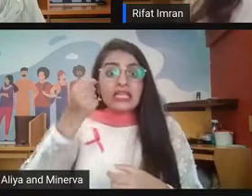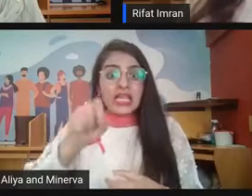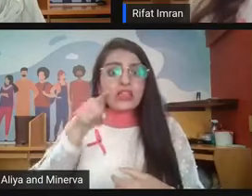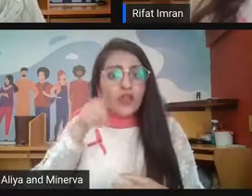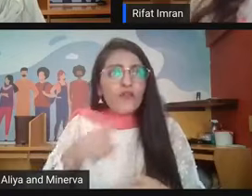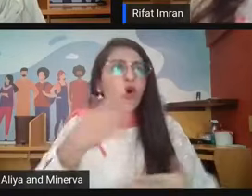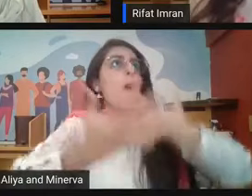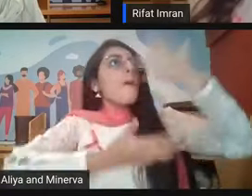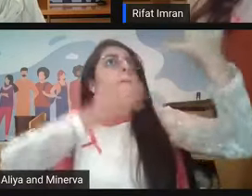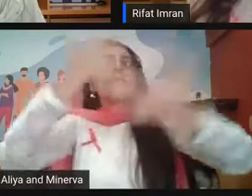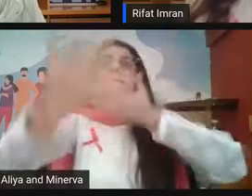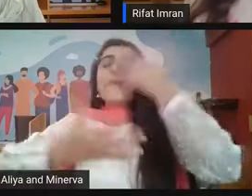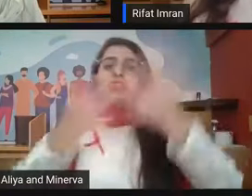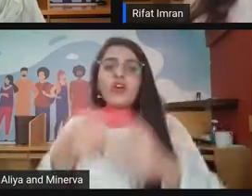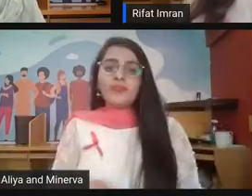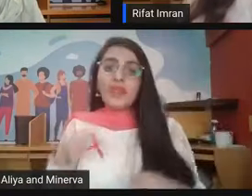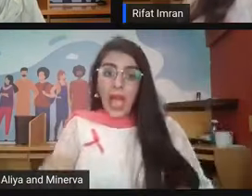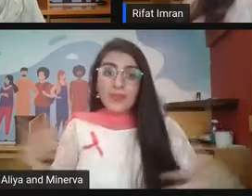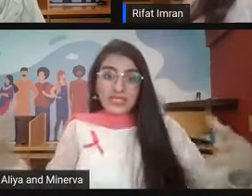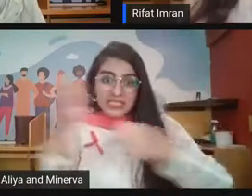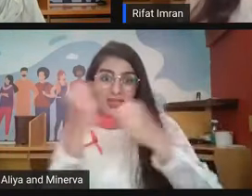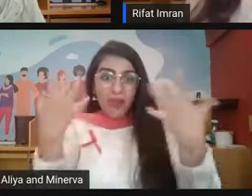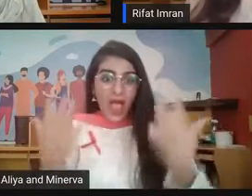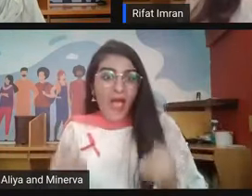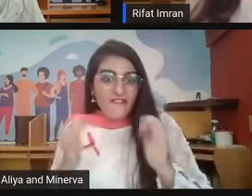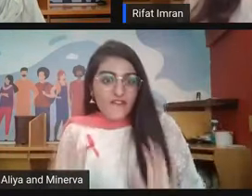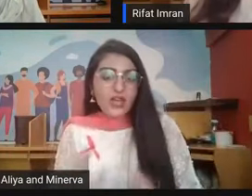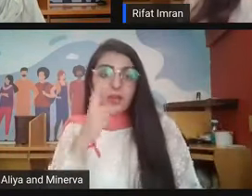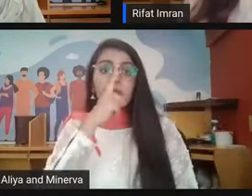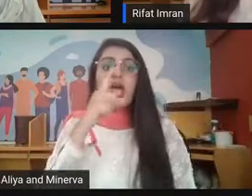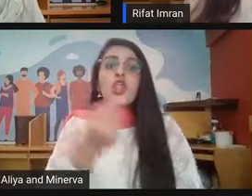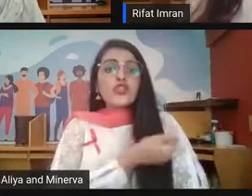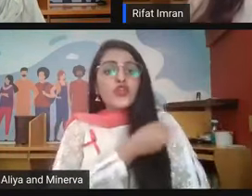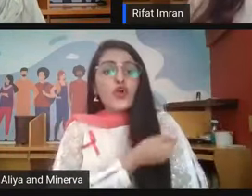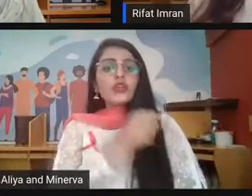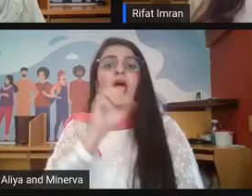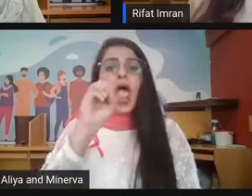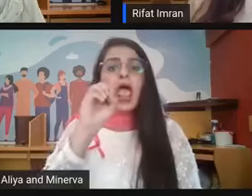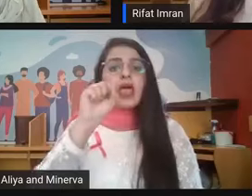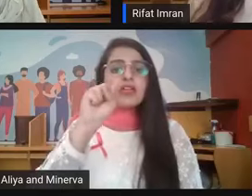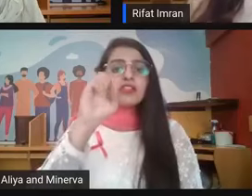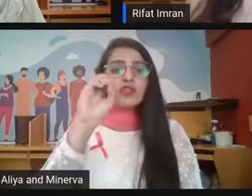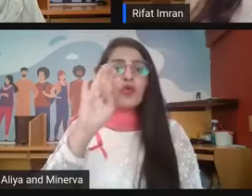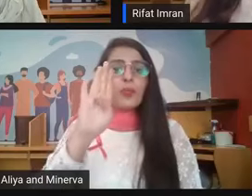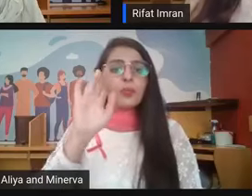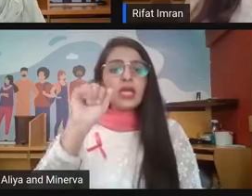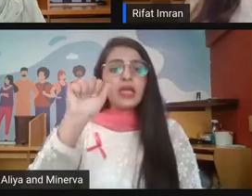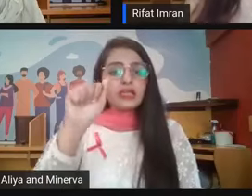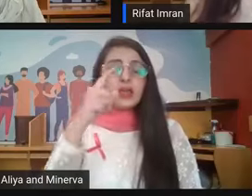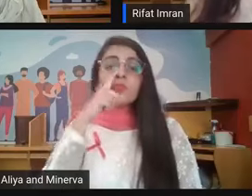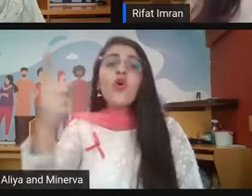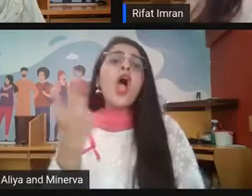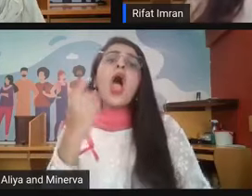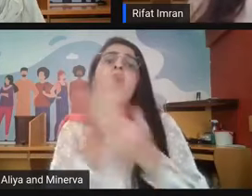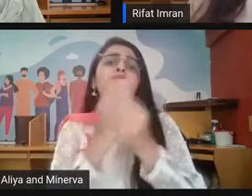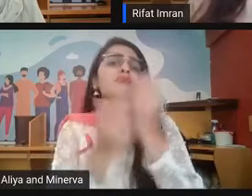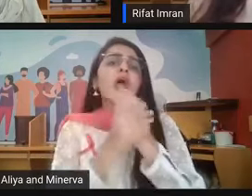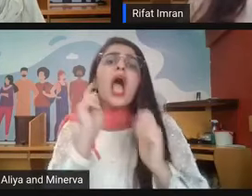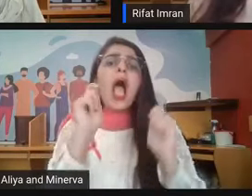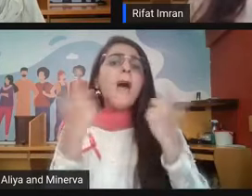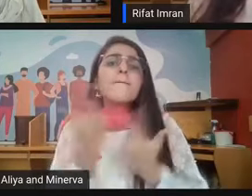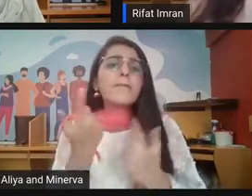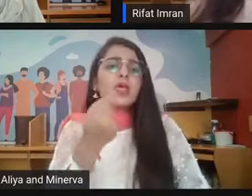today, for everyone here, we have Dr. Sobhya with us. She's a practicing general surgeon, and she will educate us